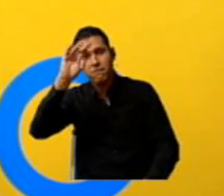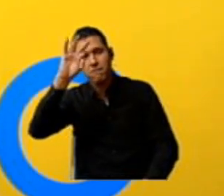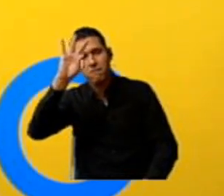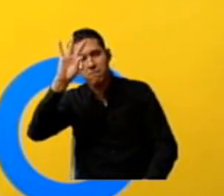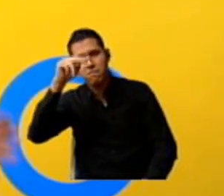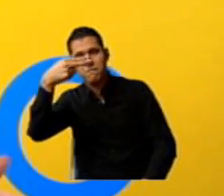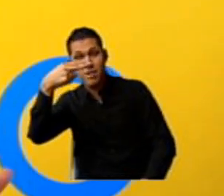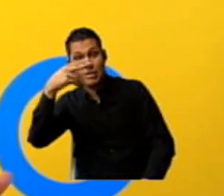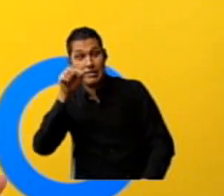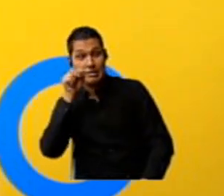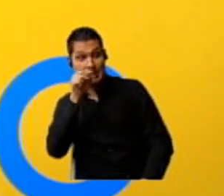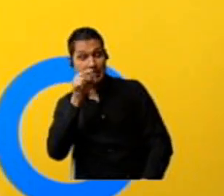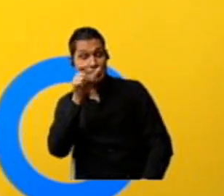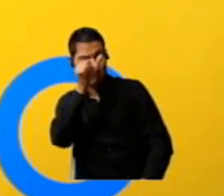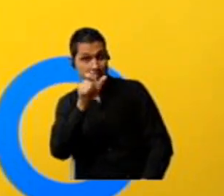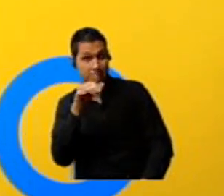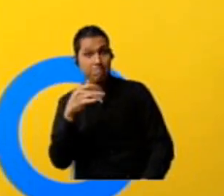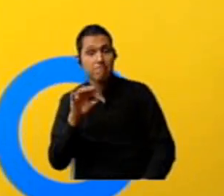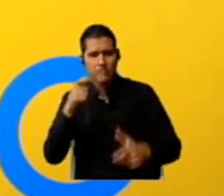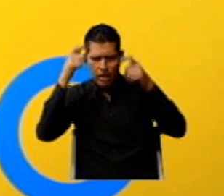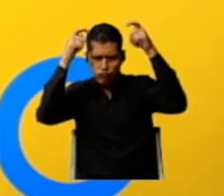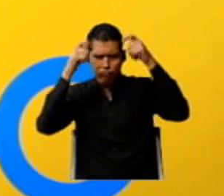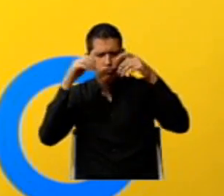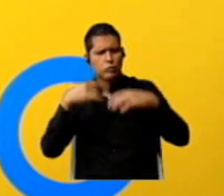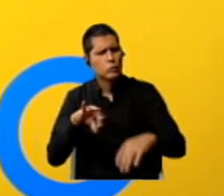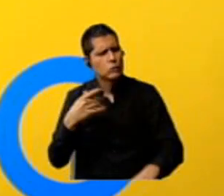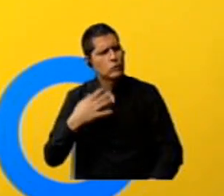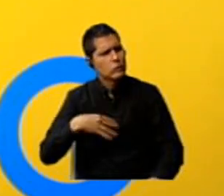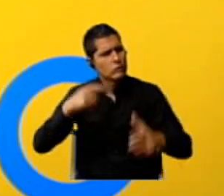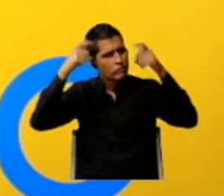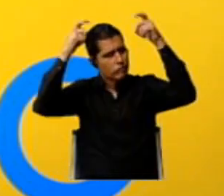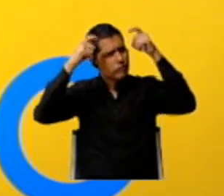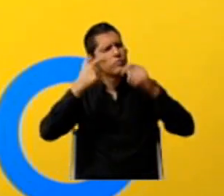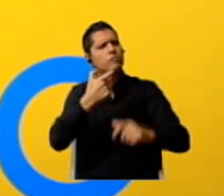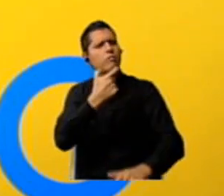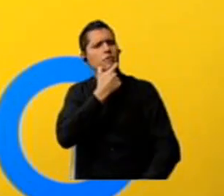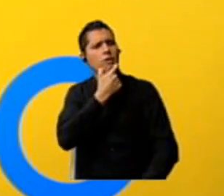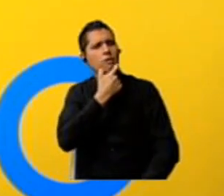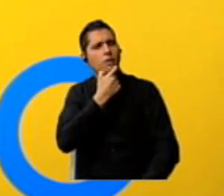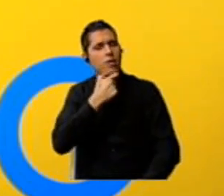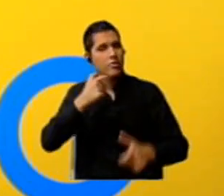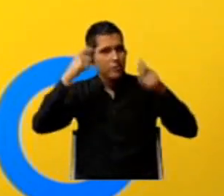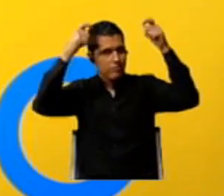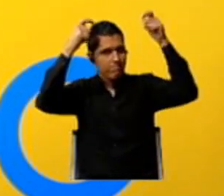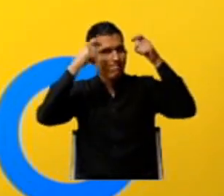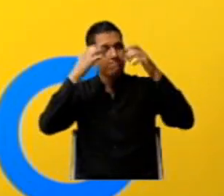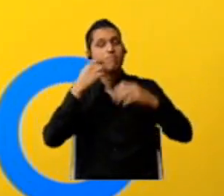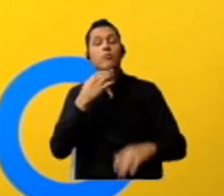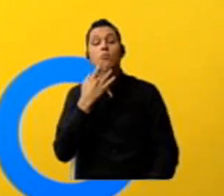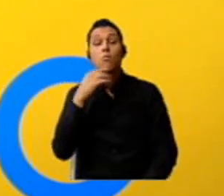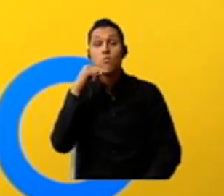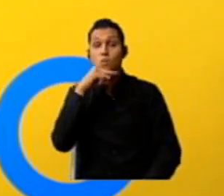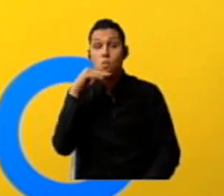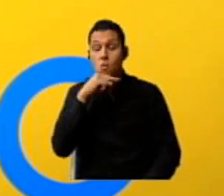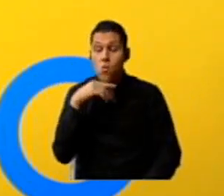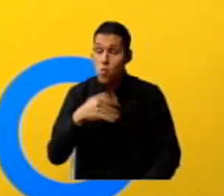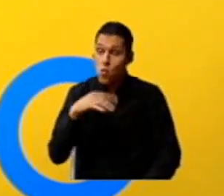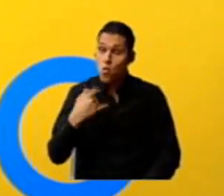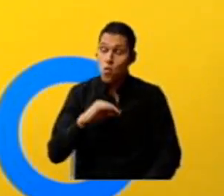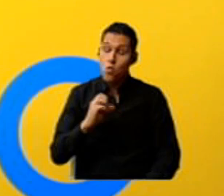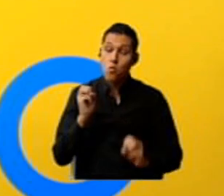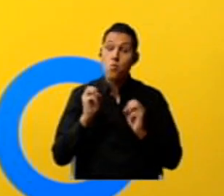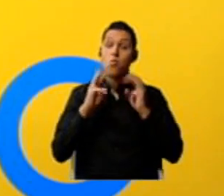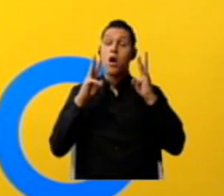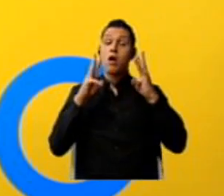queen, okay? That's the Queen of England, the Queen of Great Britain. Whoa, in